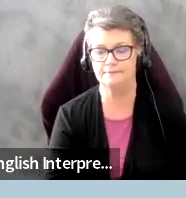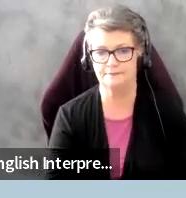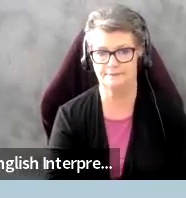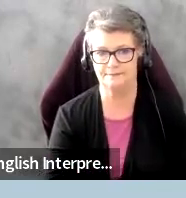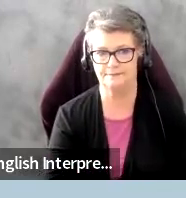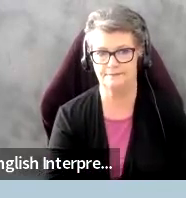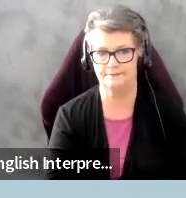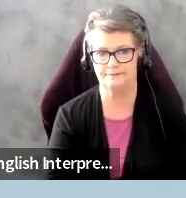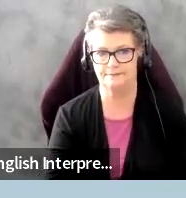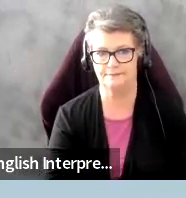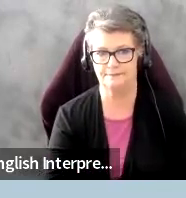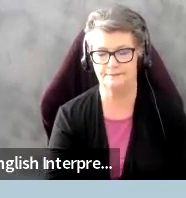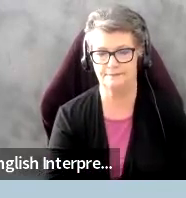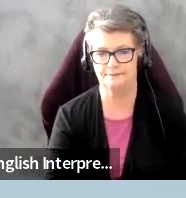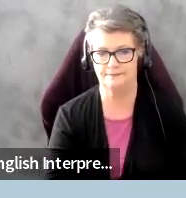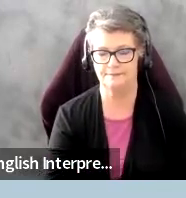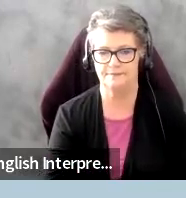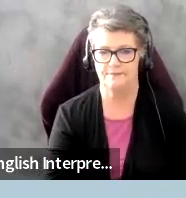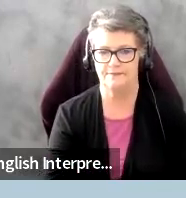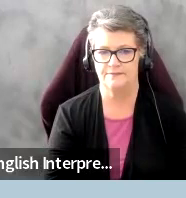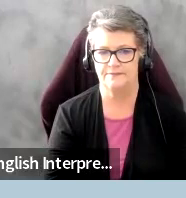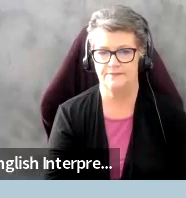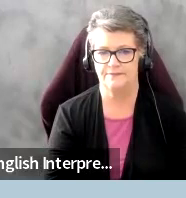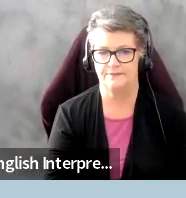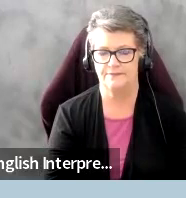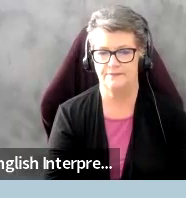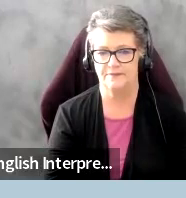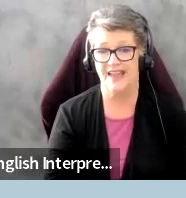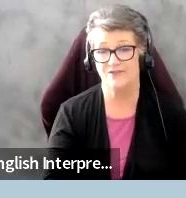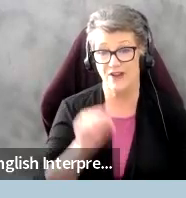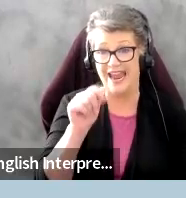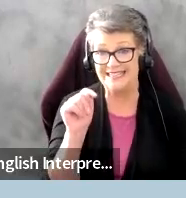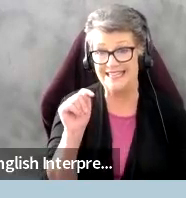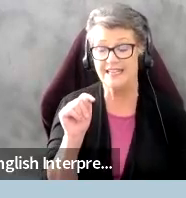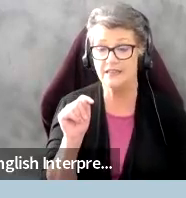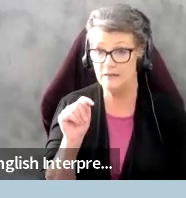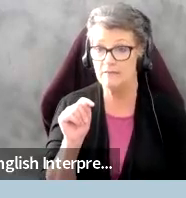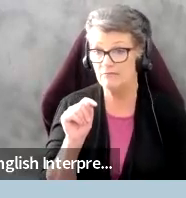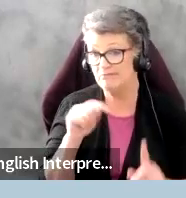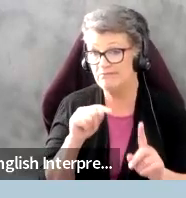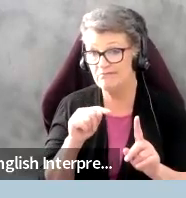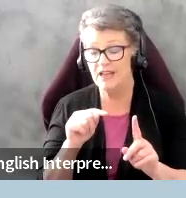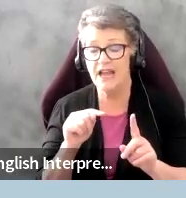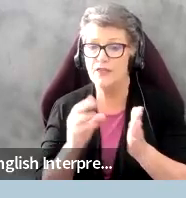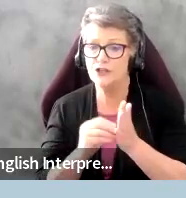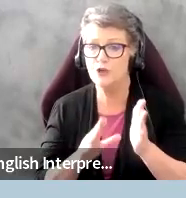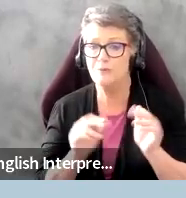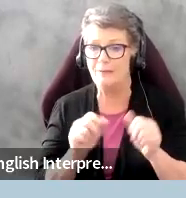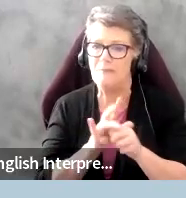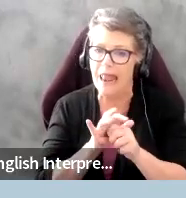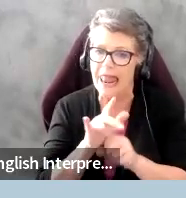I think that's, yeah, and just in terms of AT, having the student be able to have plenty